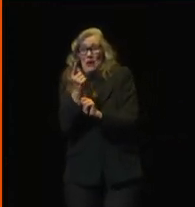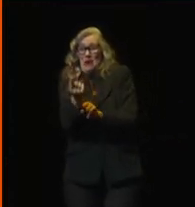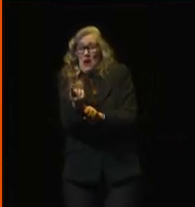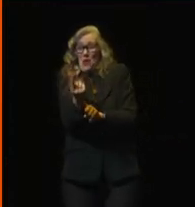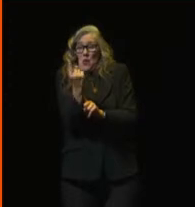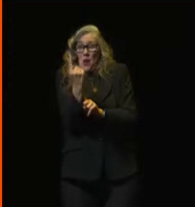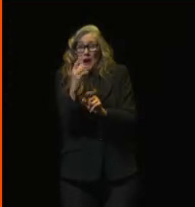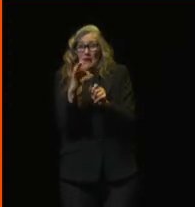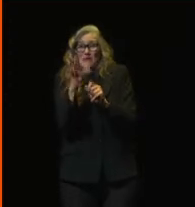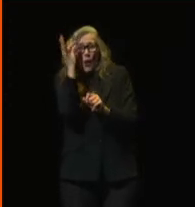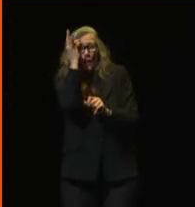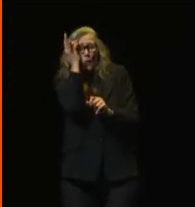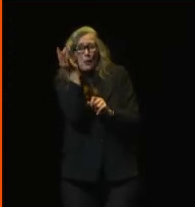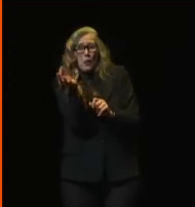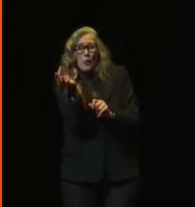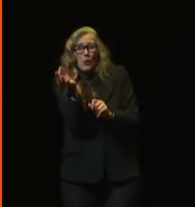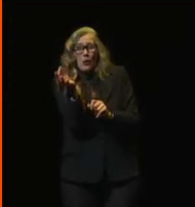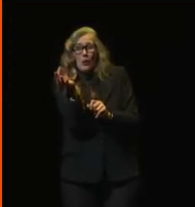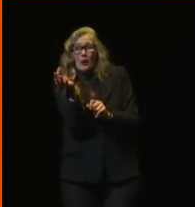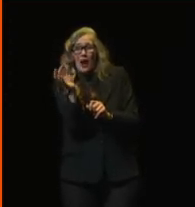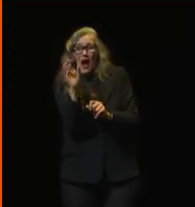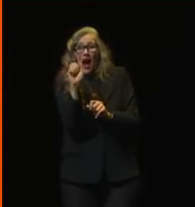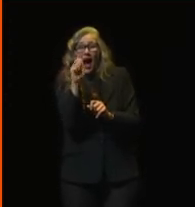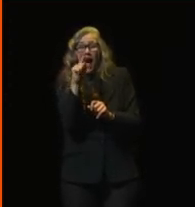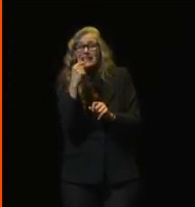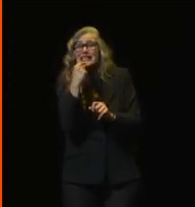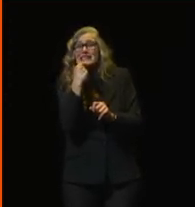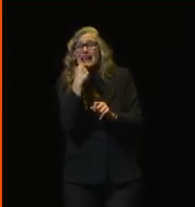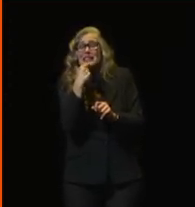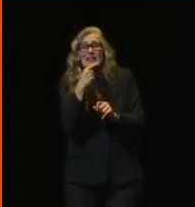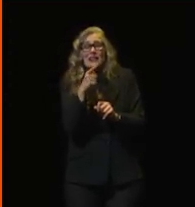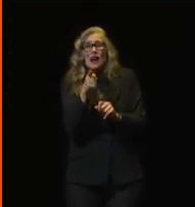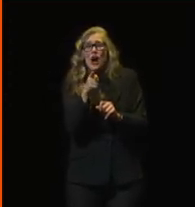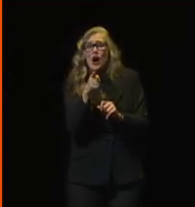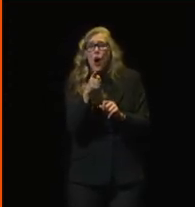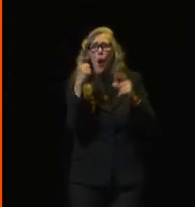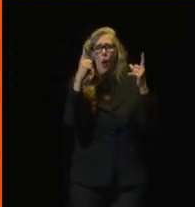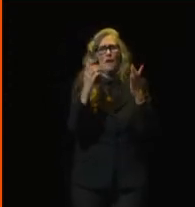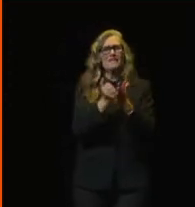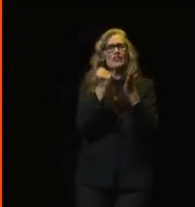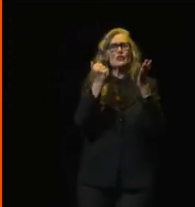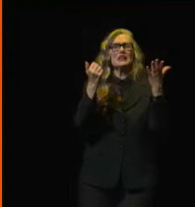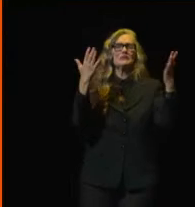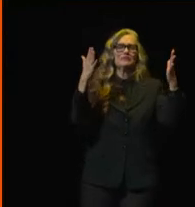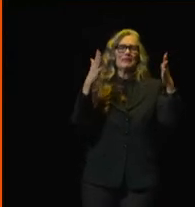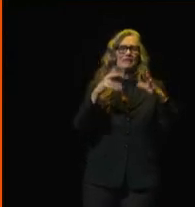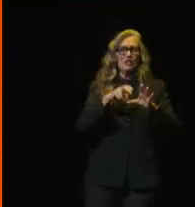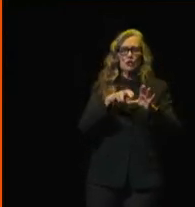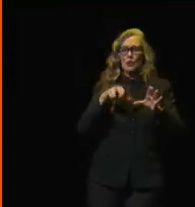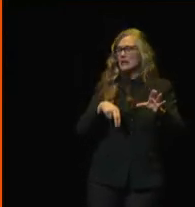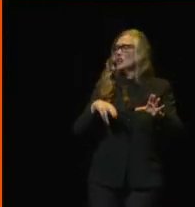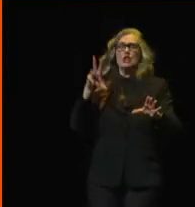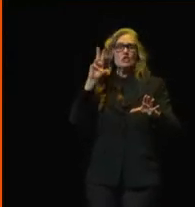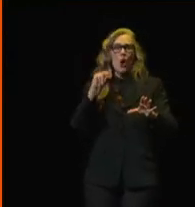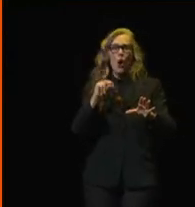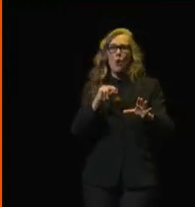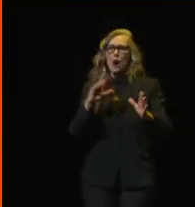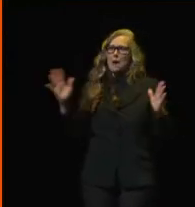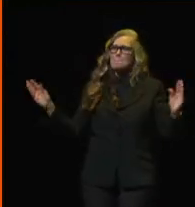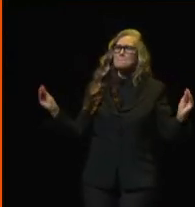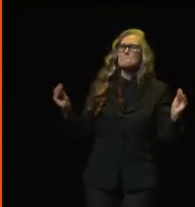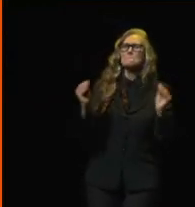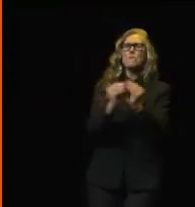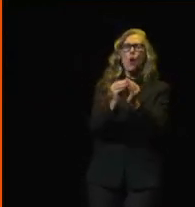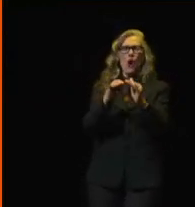Ady didn't declare victory and quit. He swung directly into action to demand more